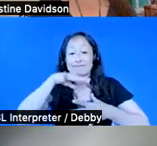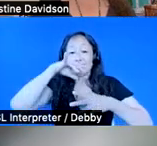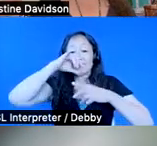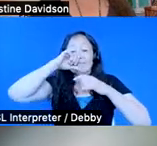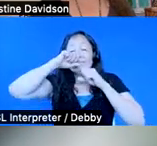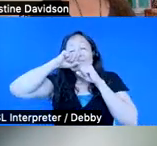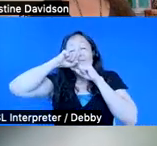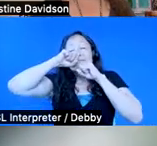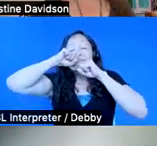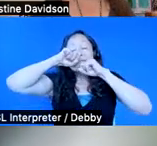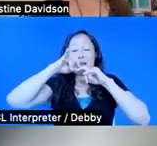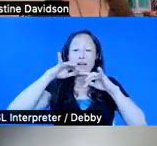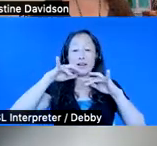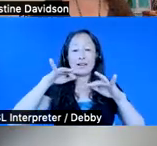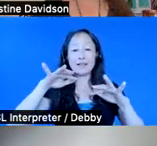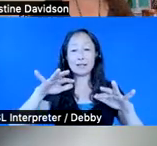let it out.